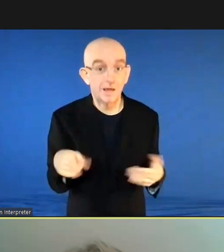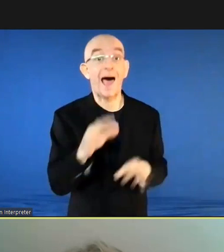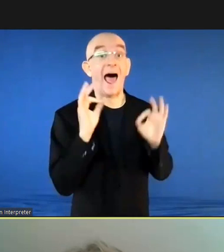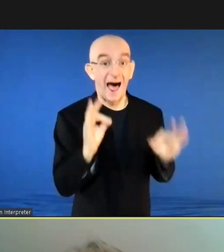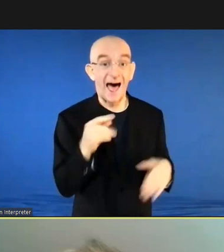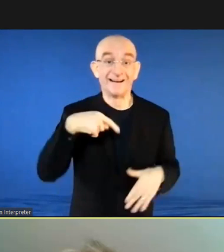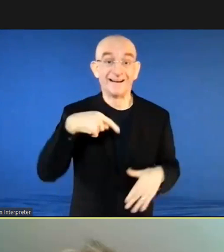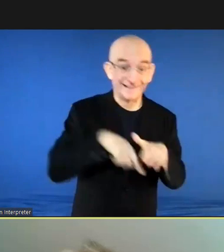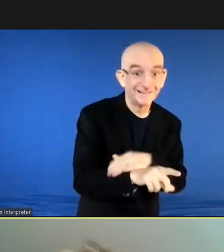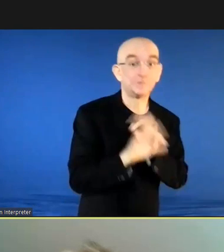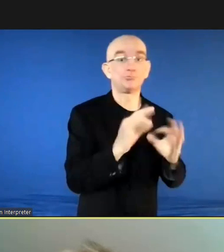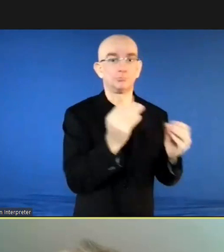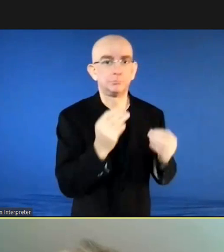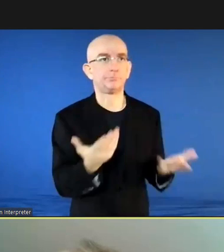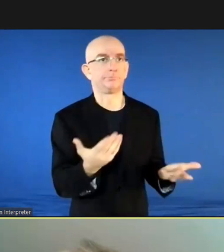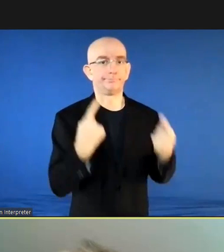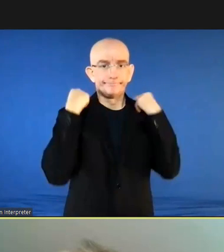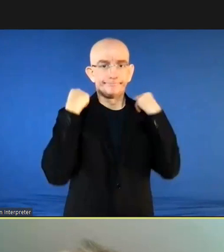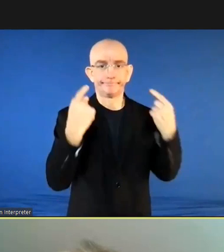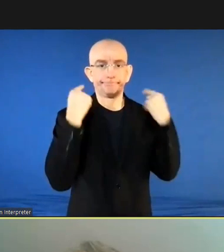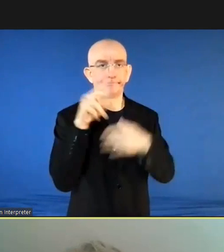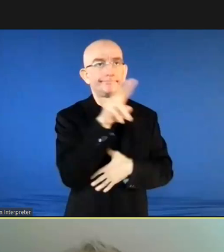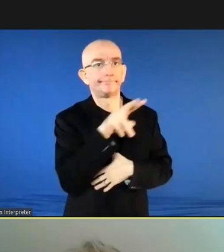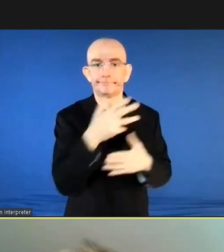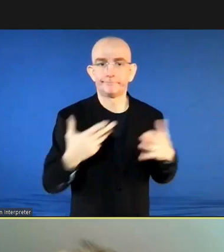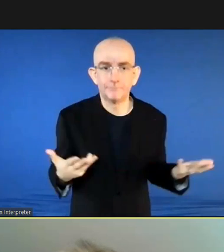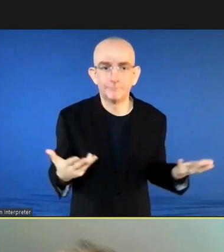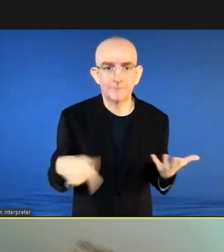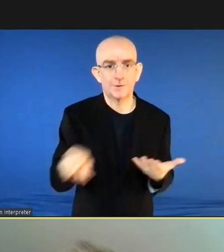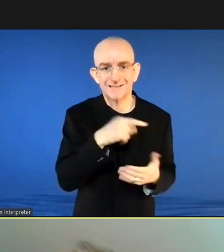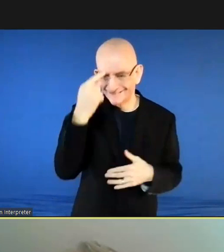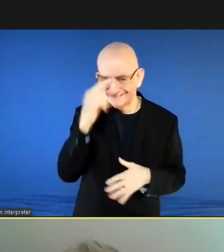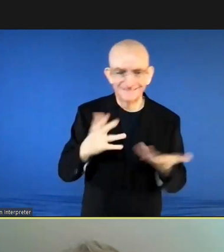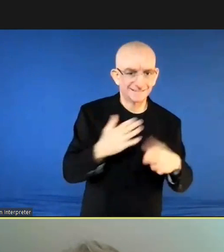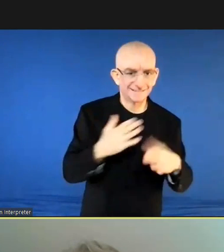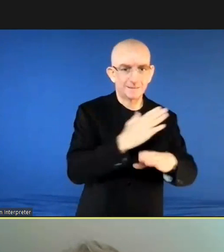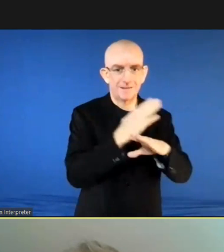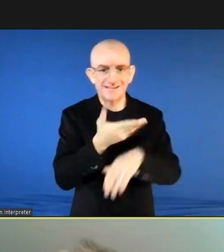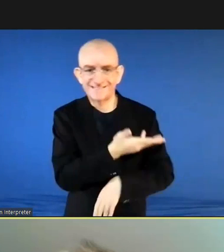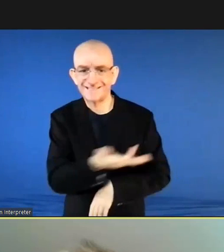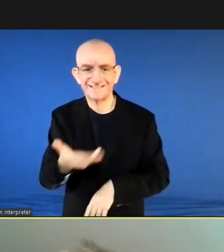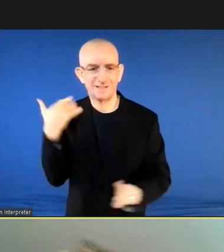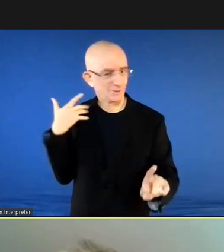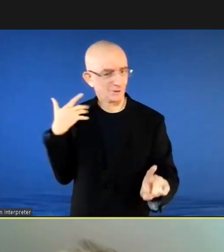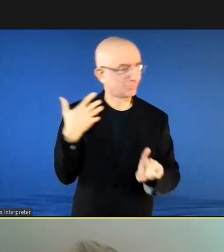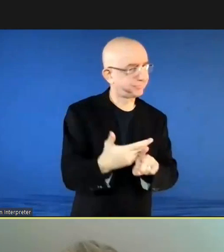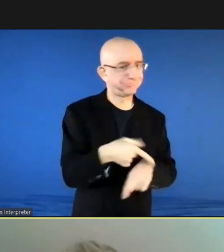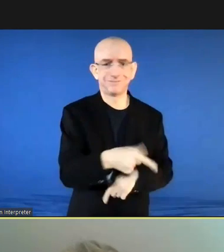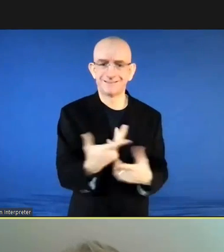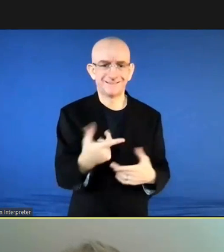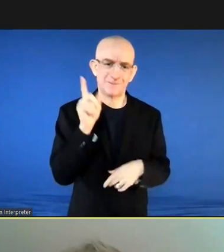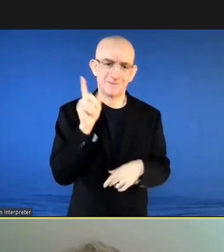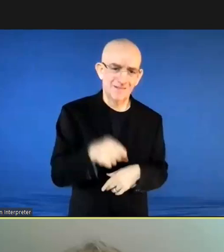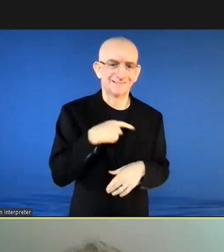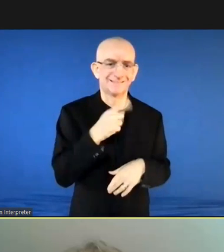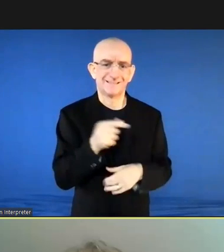entrenched. But with the right support from the start, that doesn't have to be the case. And we have shown time and time